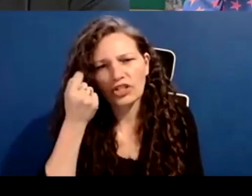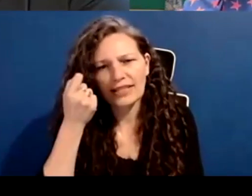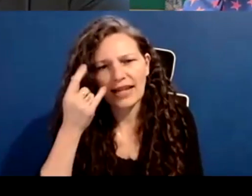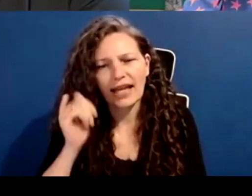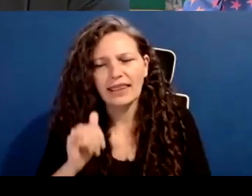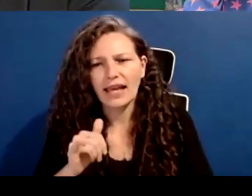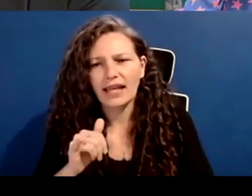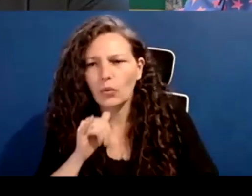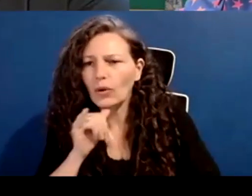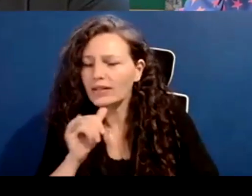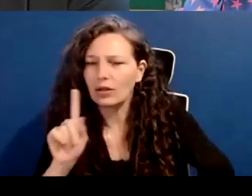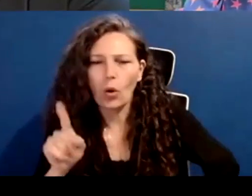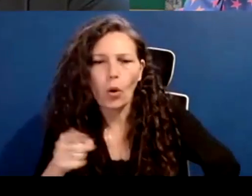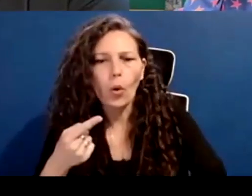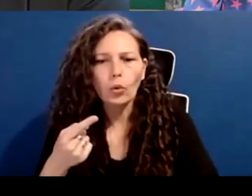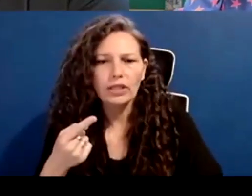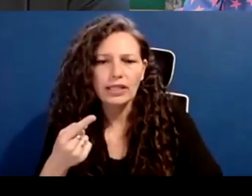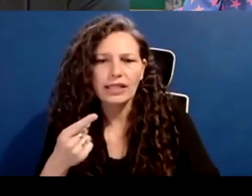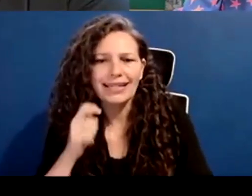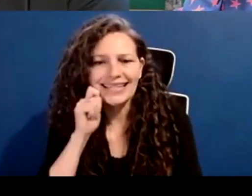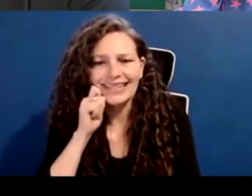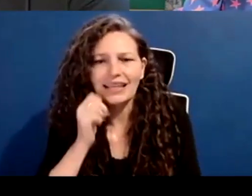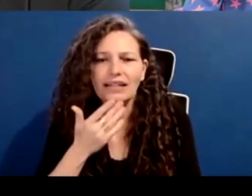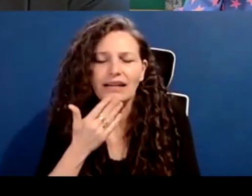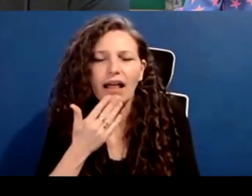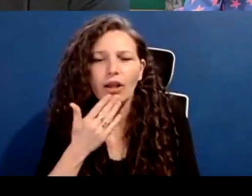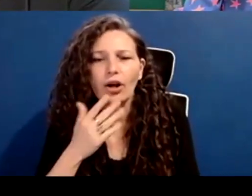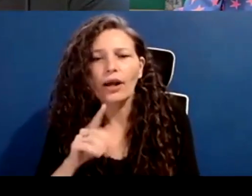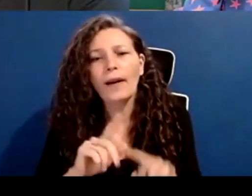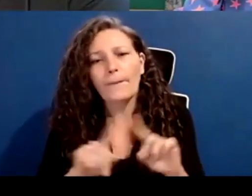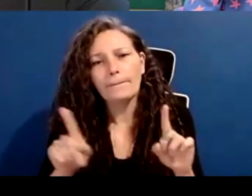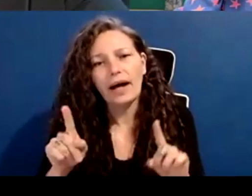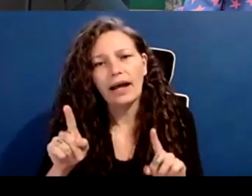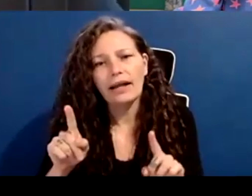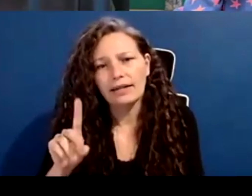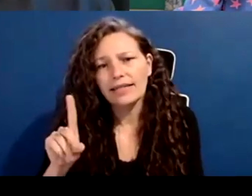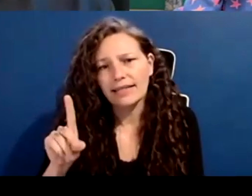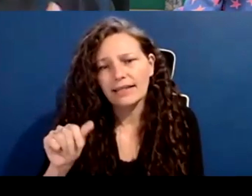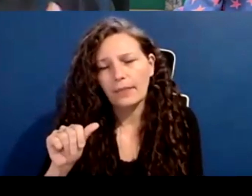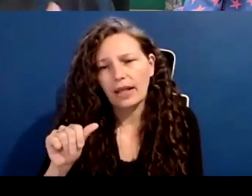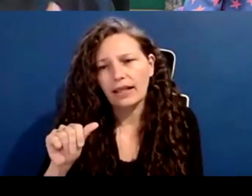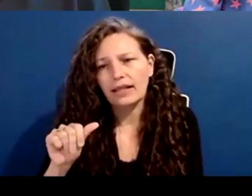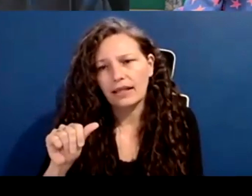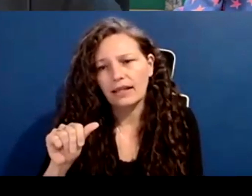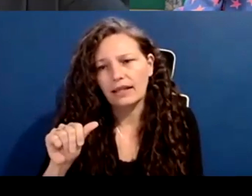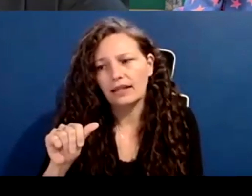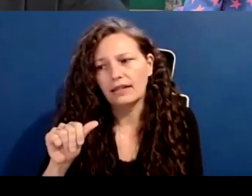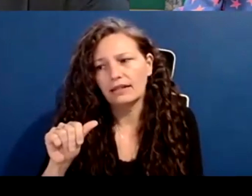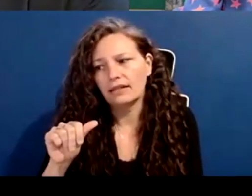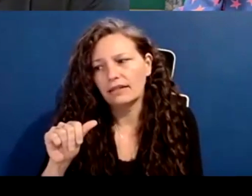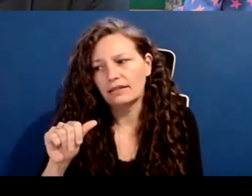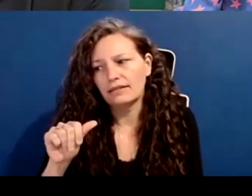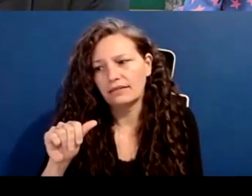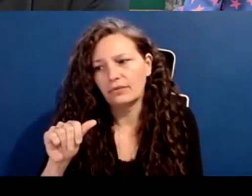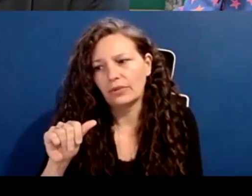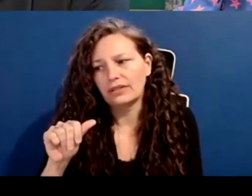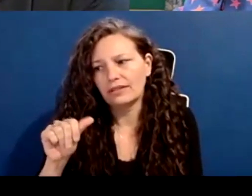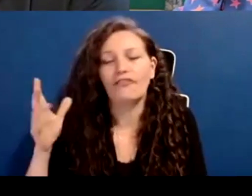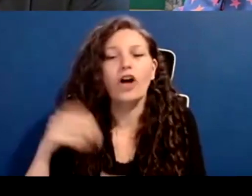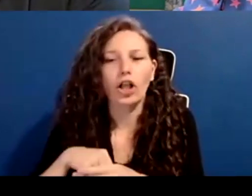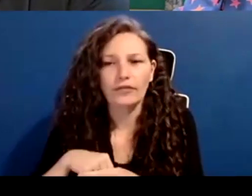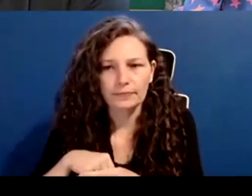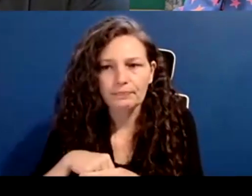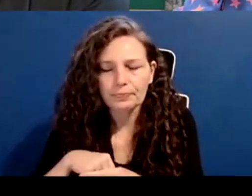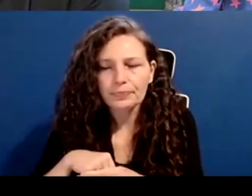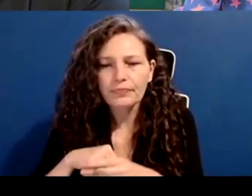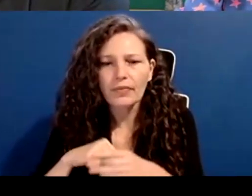wasn't primarily just a matter of skin color. It was that disability, and those definitions, of course, continue